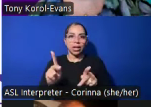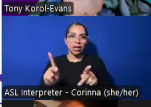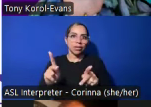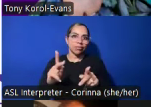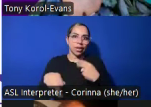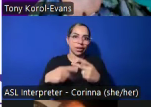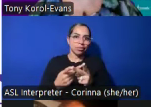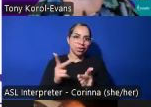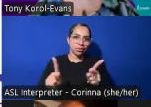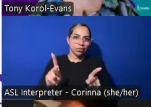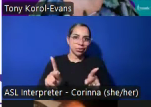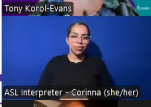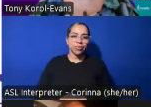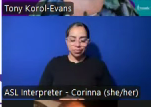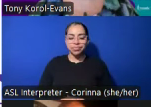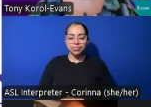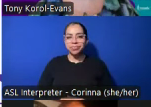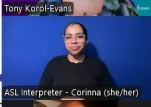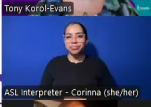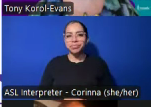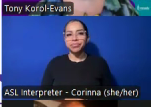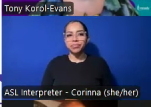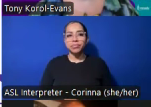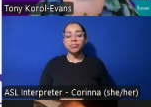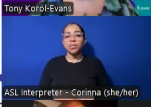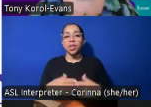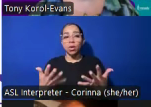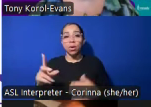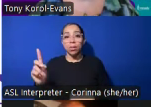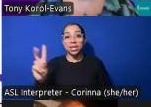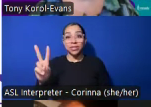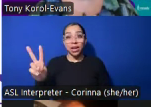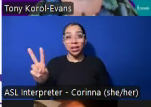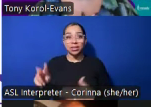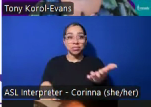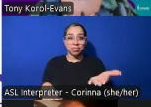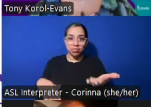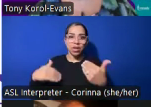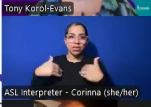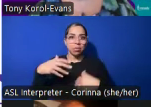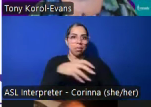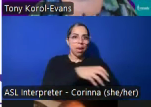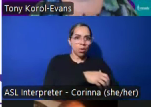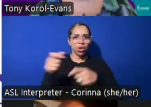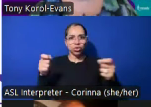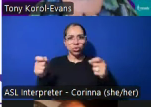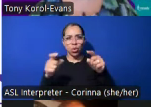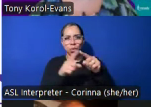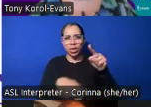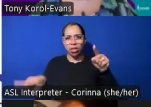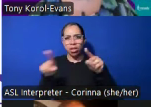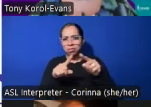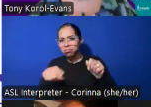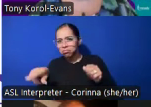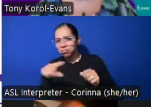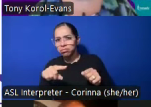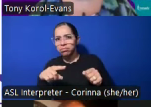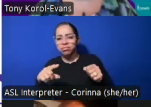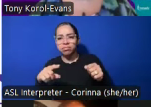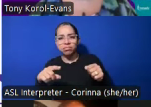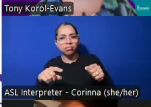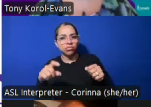So when we talk about domestic violence, we have the power and control wheel, and you should have a copy of this,